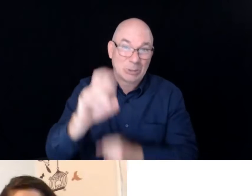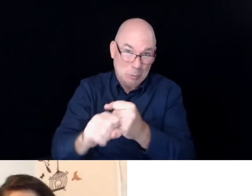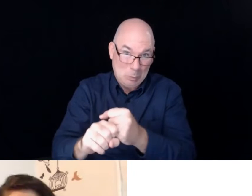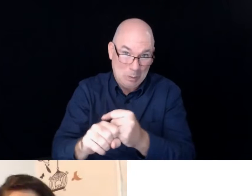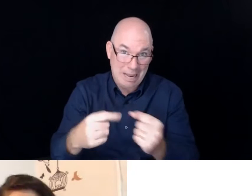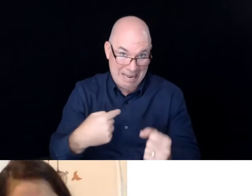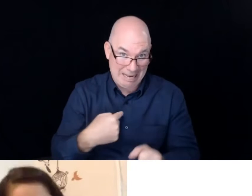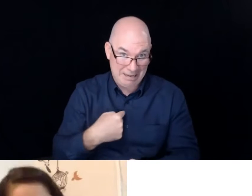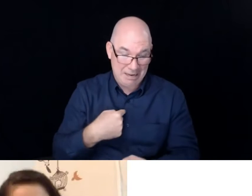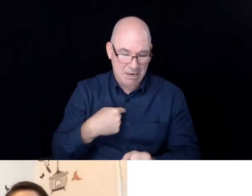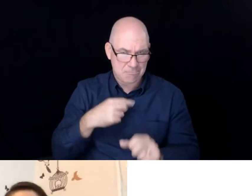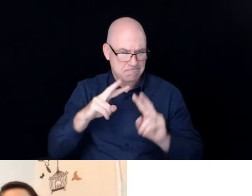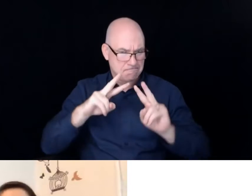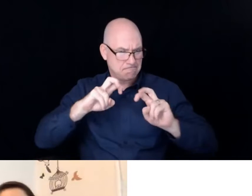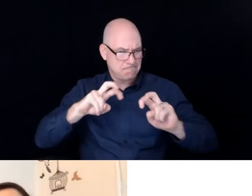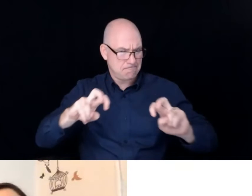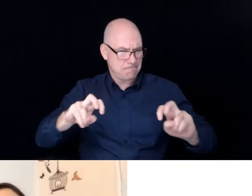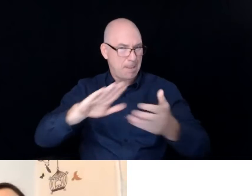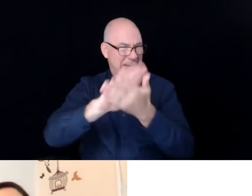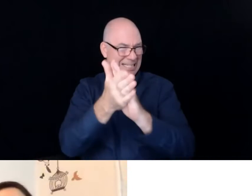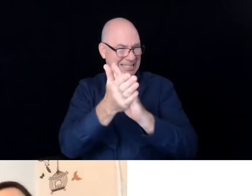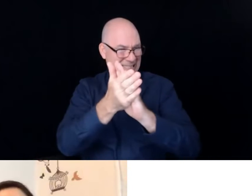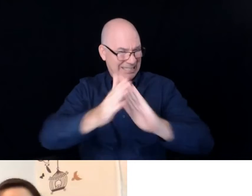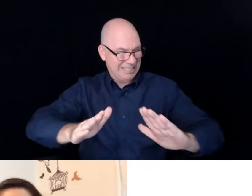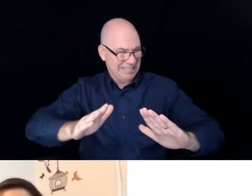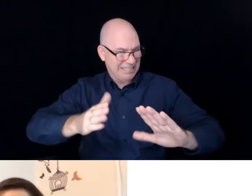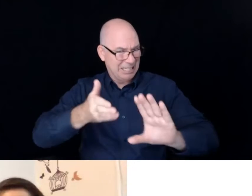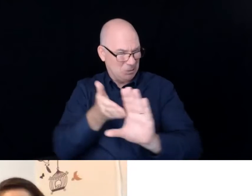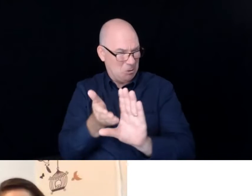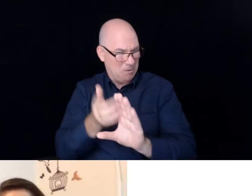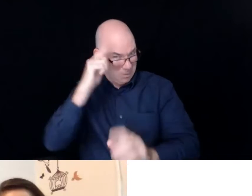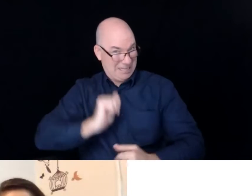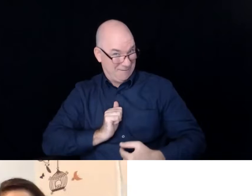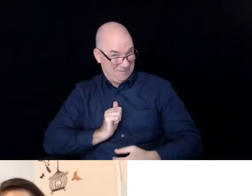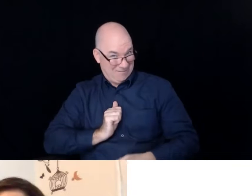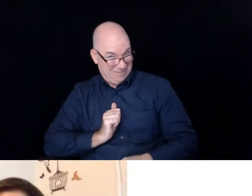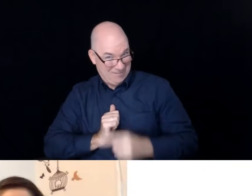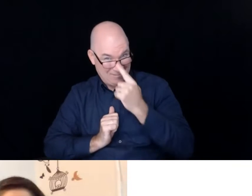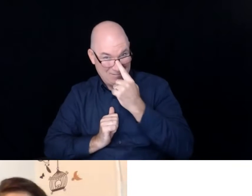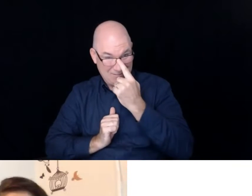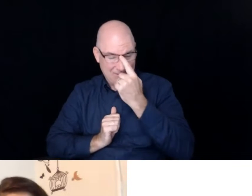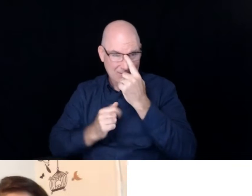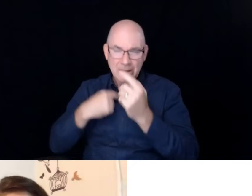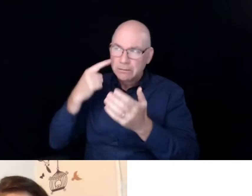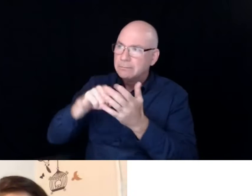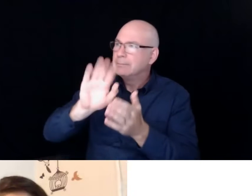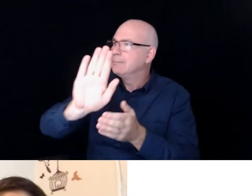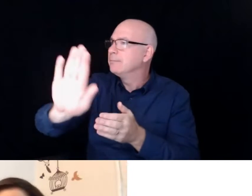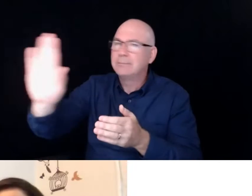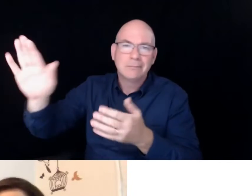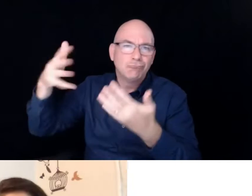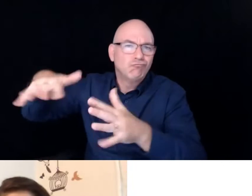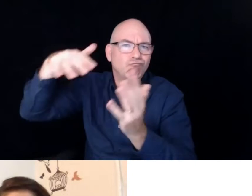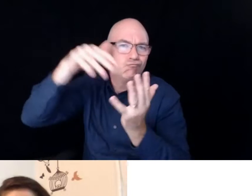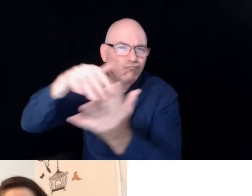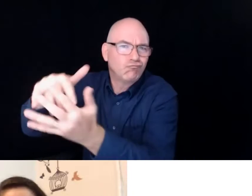peace psychology for myself, I was looking at, the work there were obviously a lot of people doing the